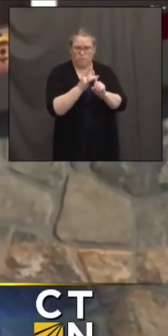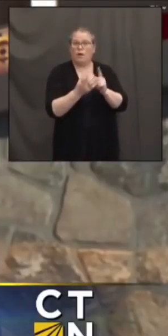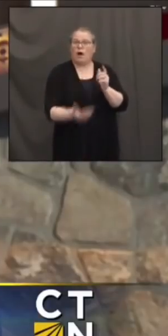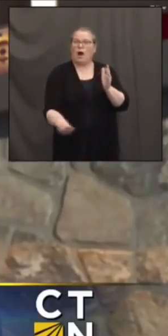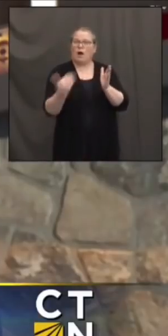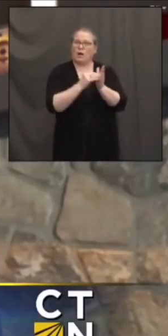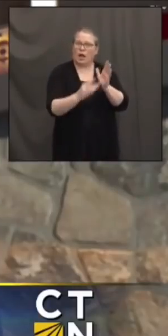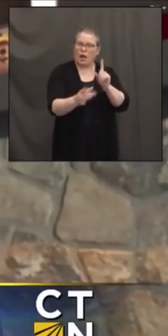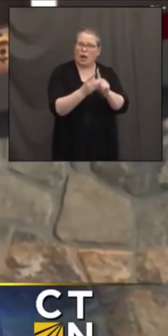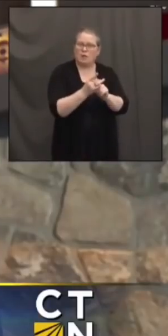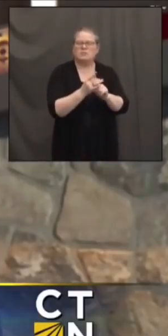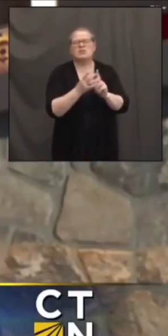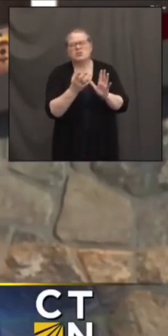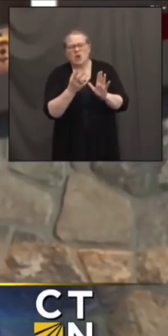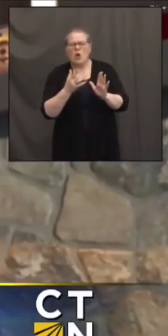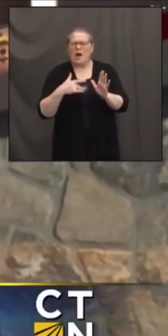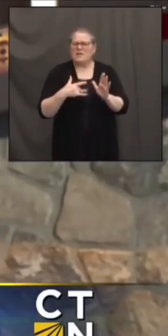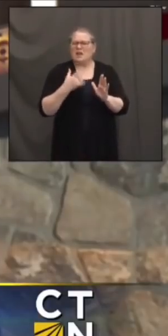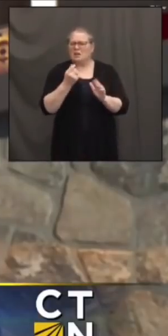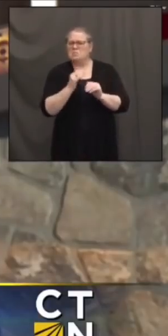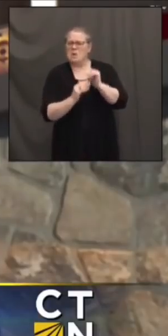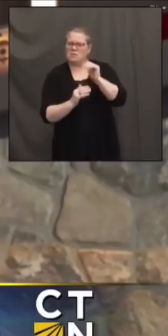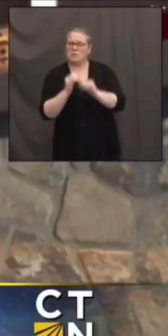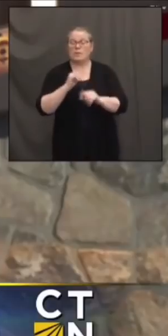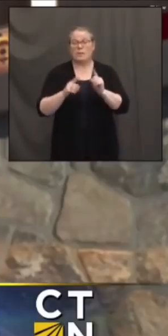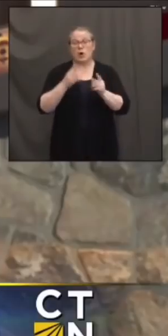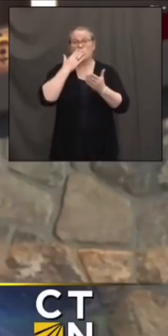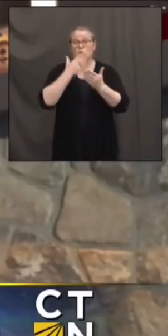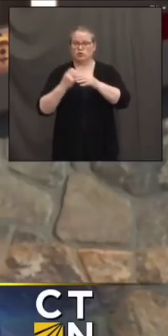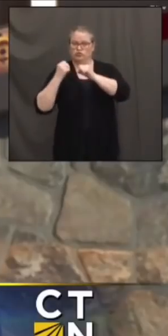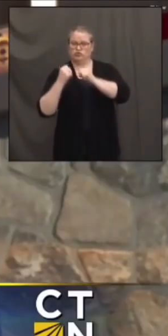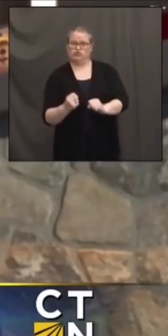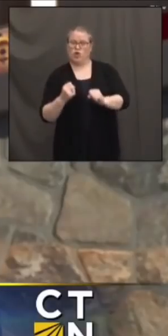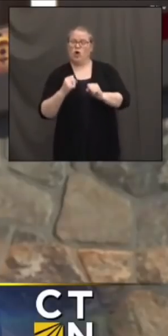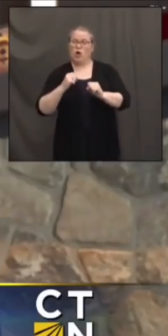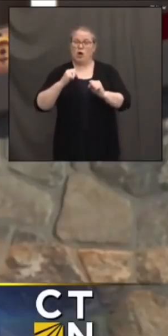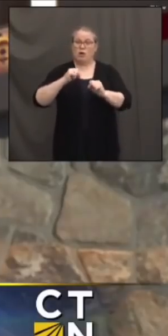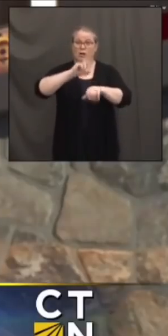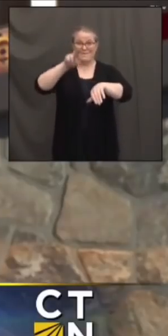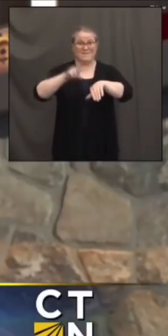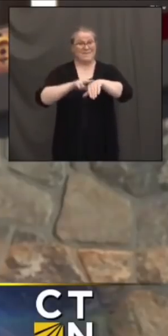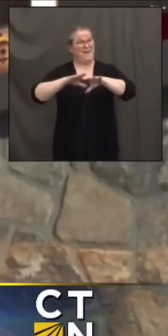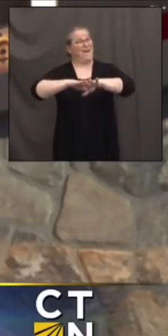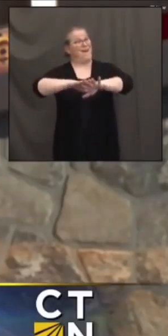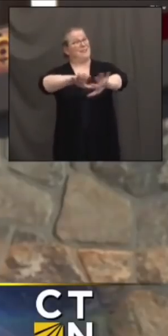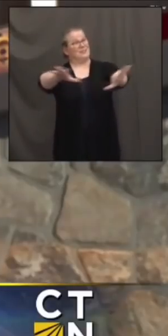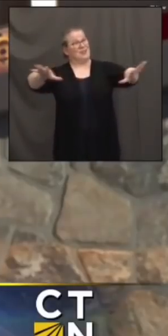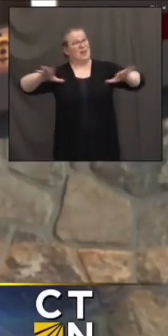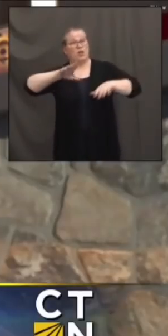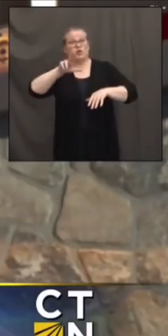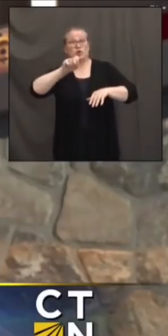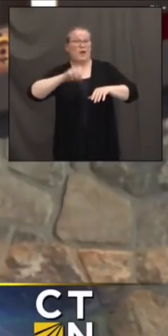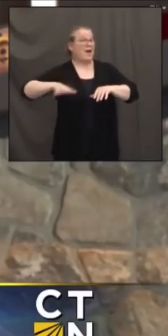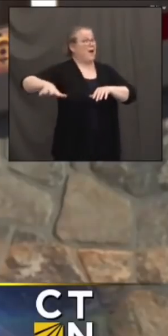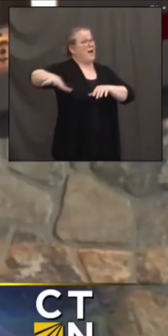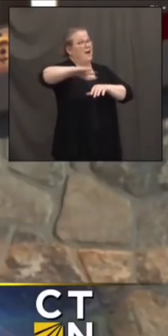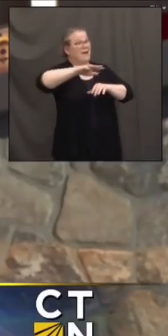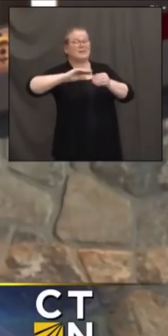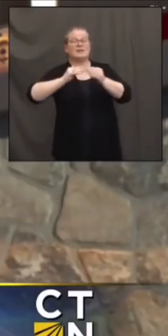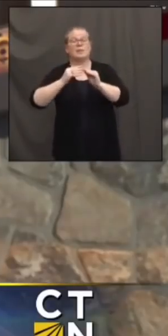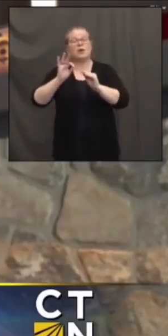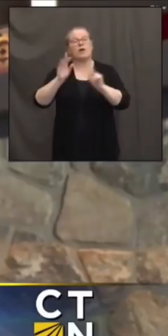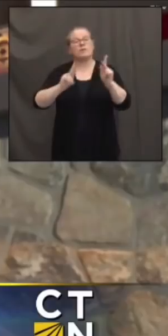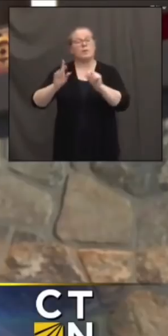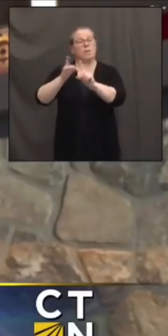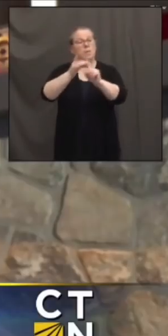but we don't have really good national consolidated data looking at whether or not there's reinfection going on. Again, I don't think it's happening on a large